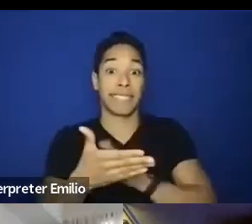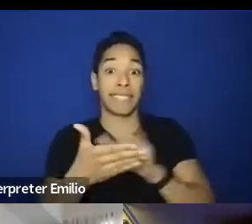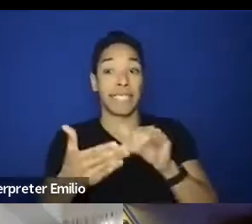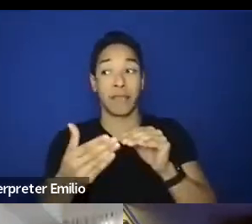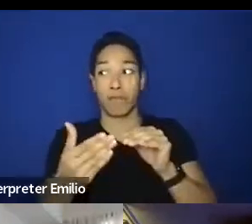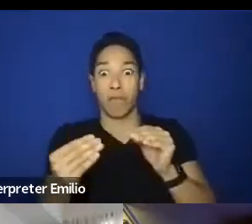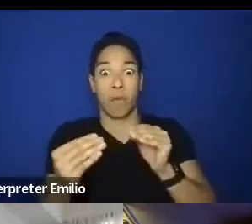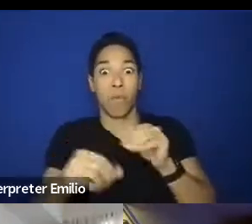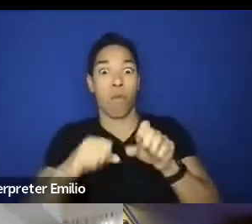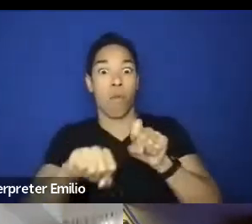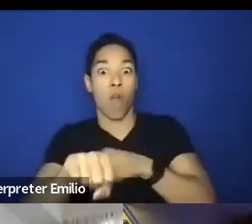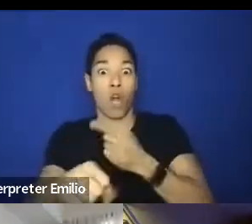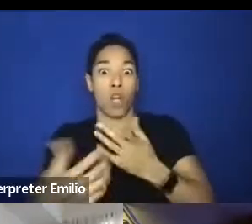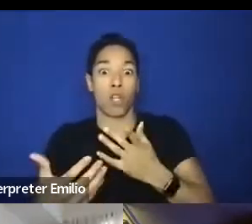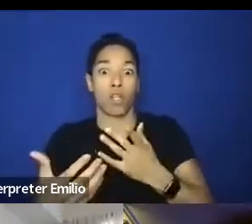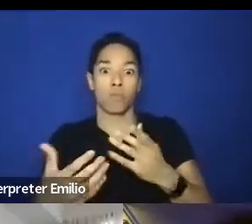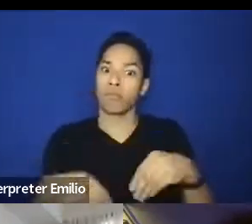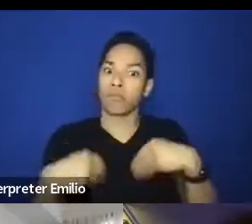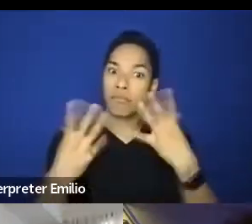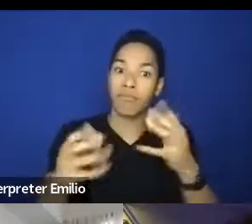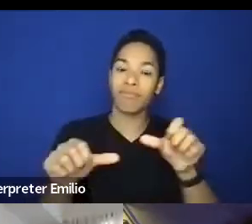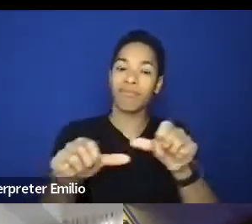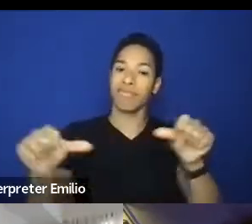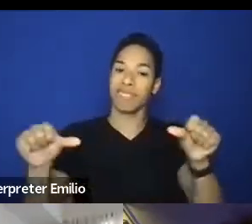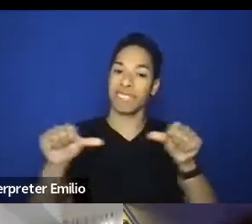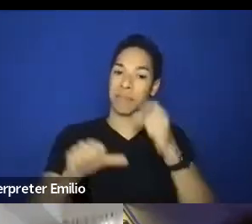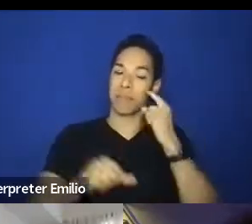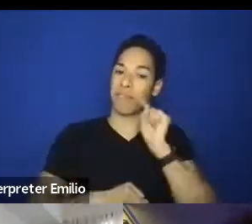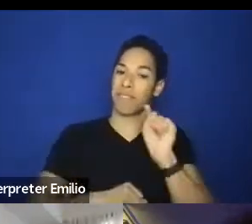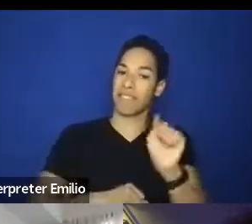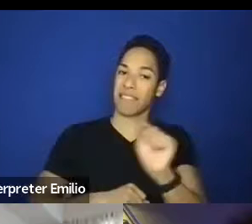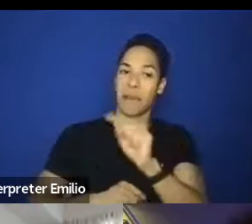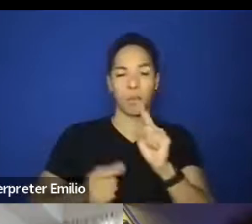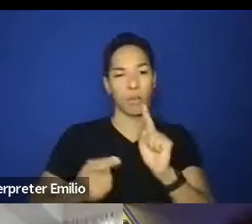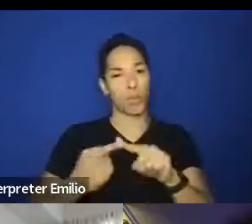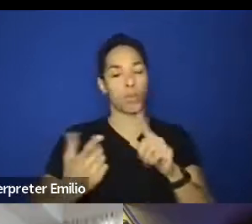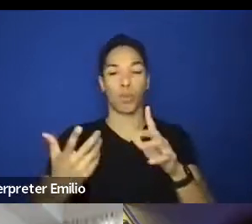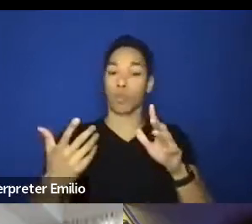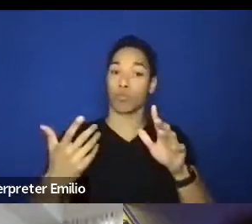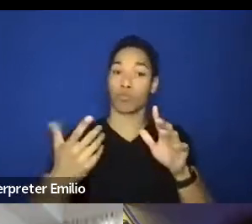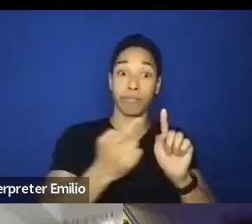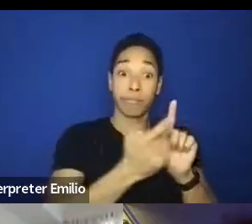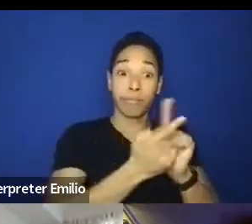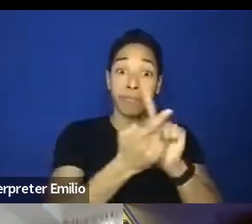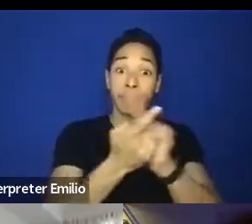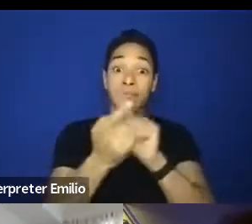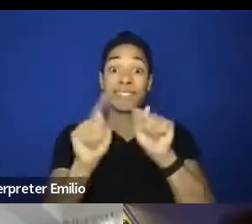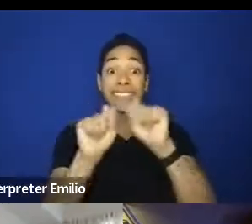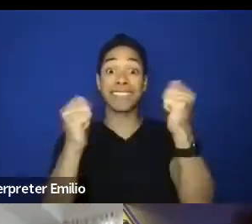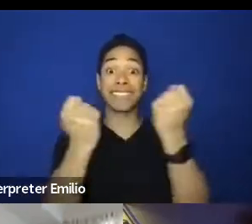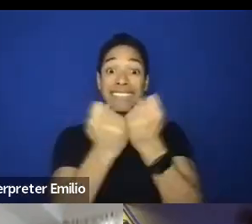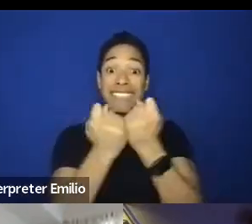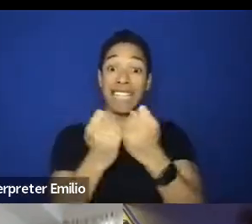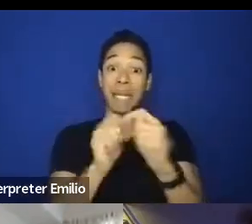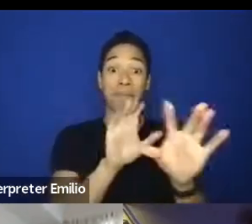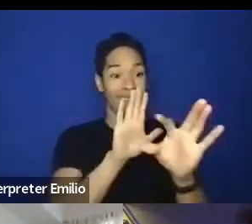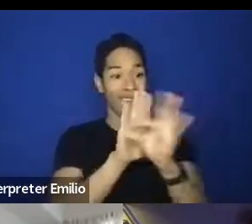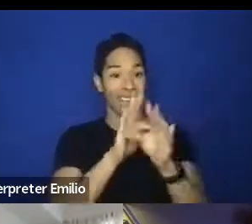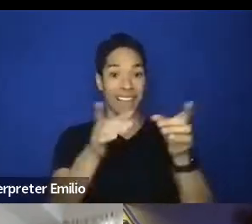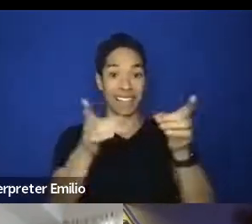that space for them to get to know the team, get to know the casting directors,